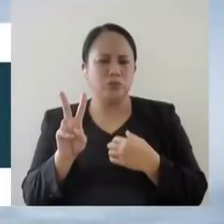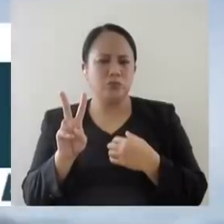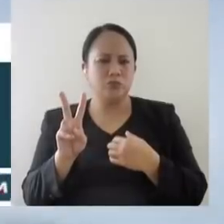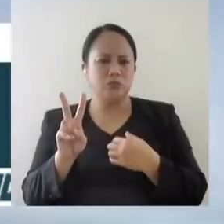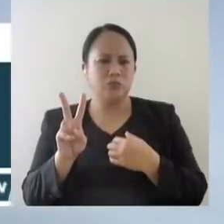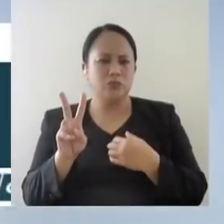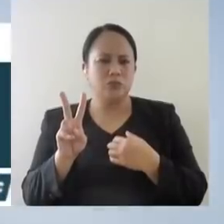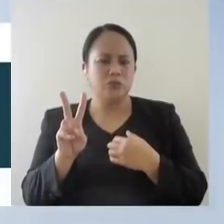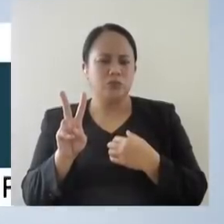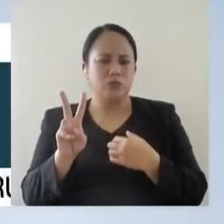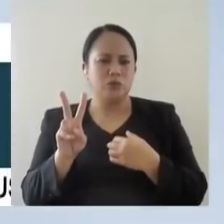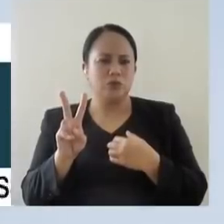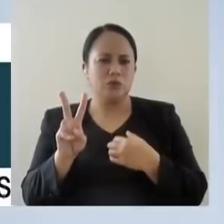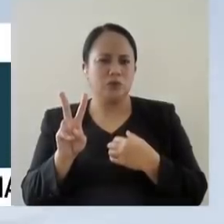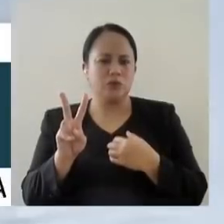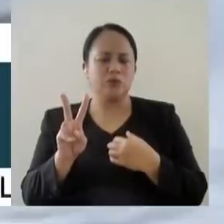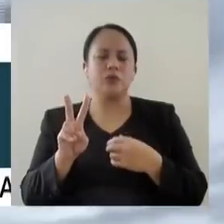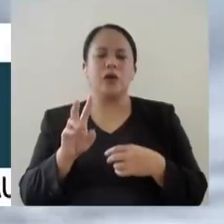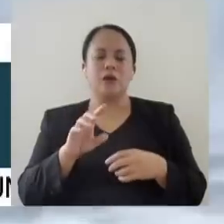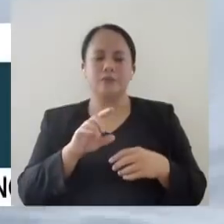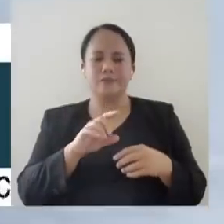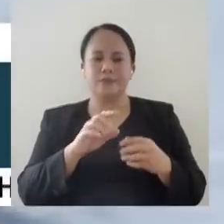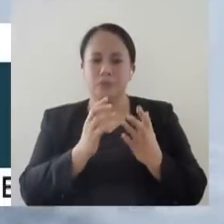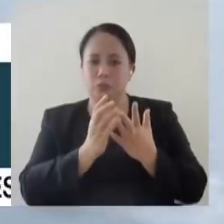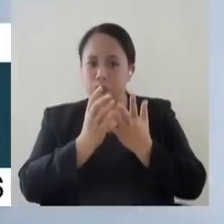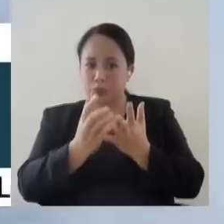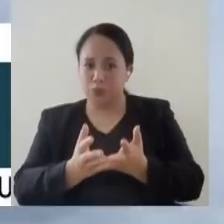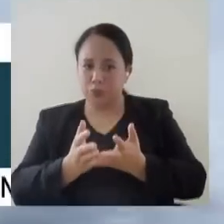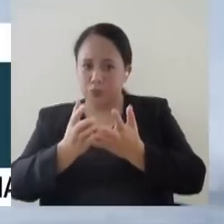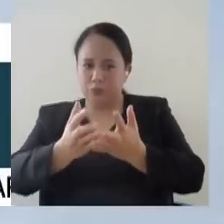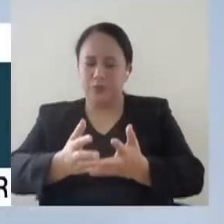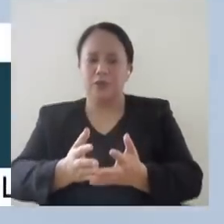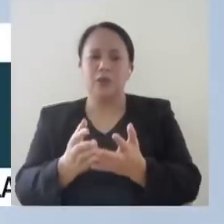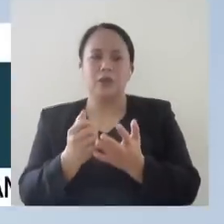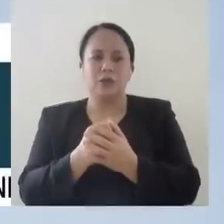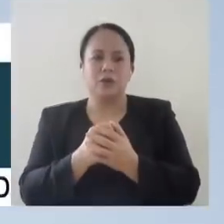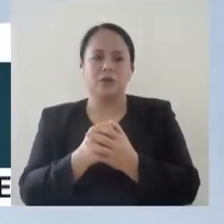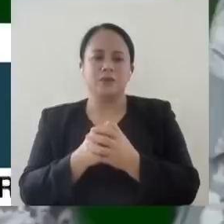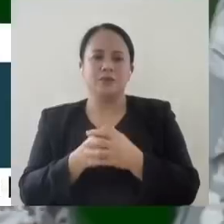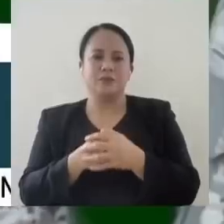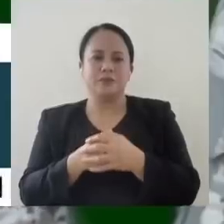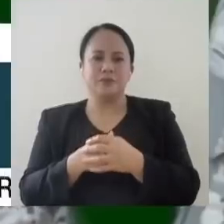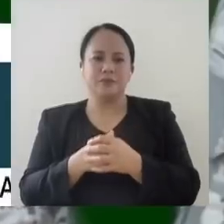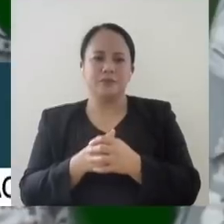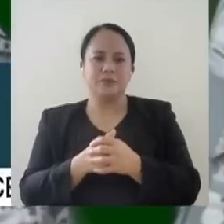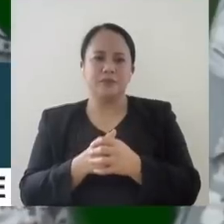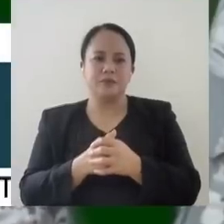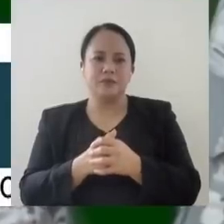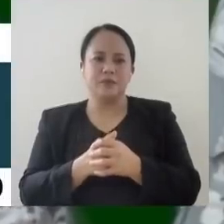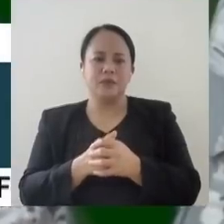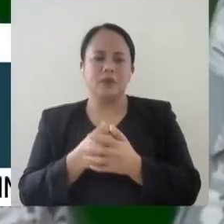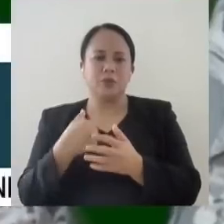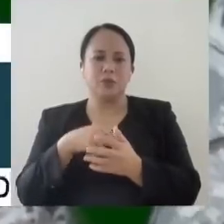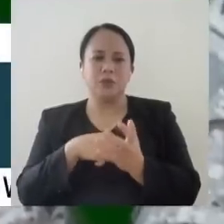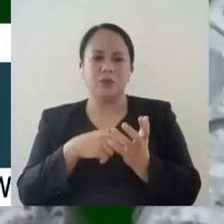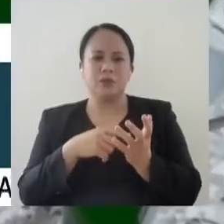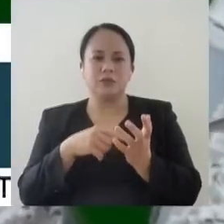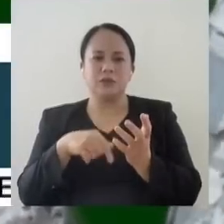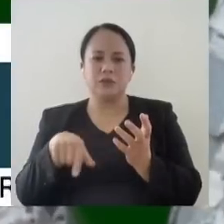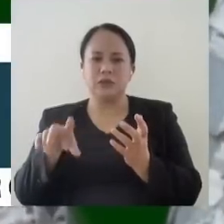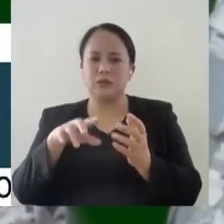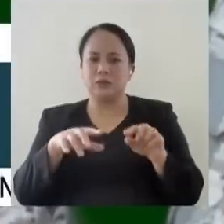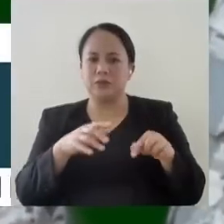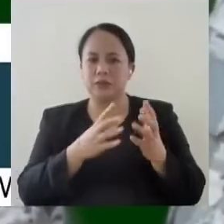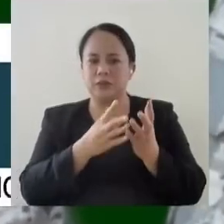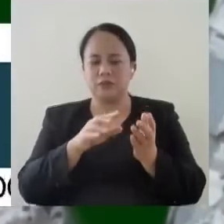Chinese militia vessels on herport and starport, so kaliwat kanan, ma'am. And then yung Coast Guard vessel nasa likod naman, ma'am.